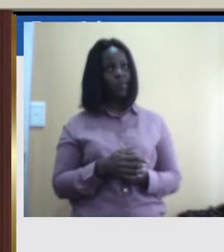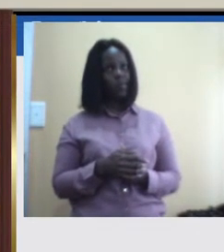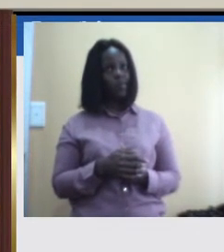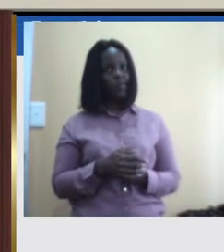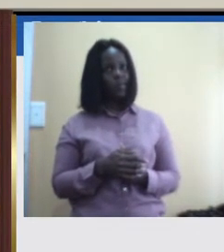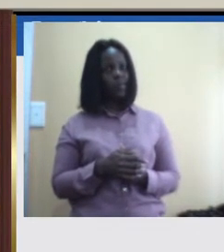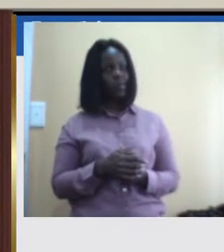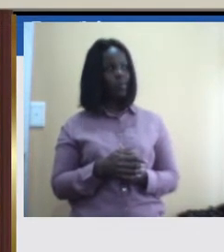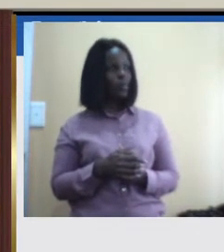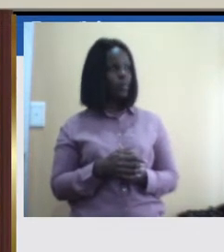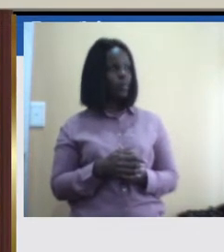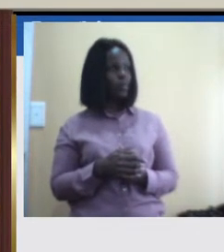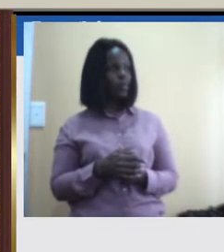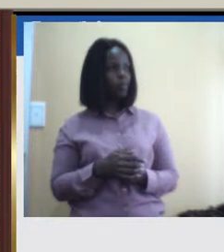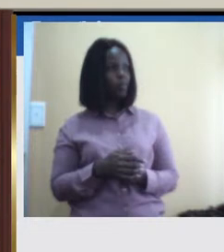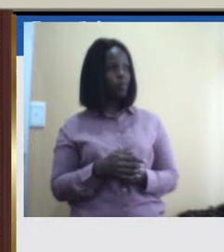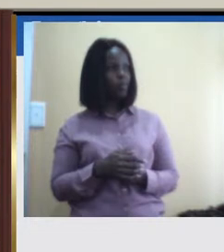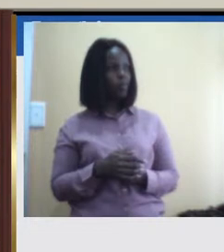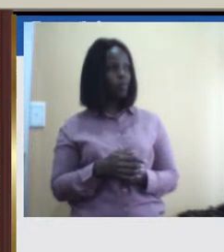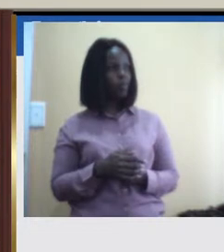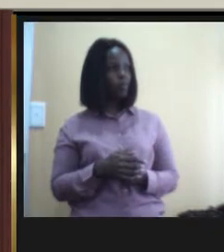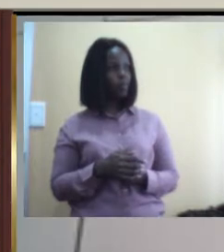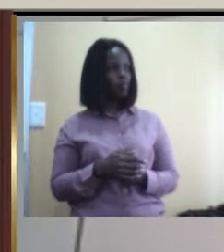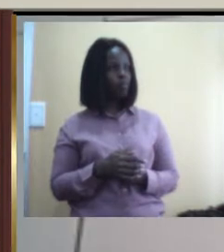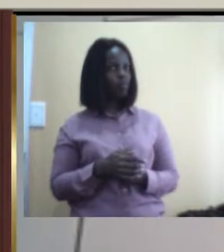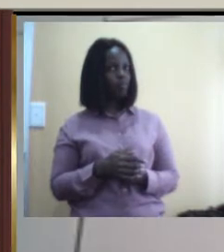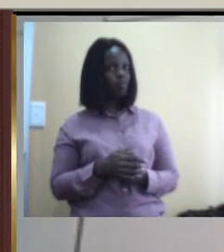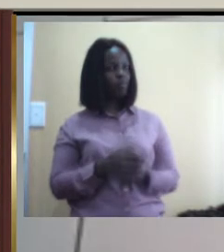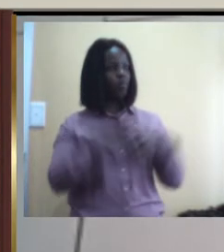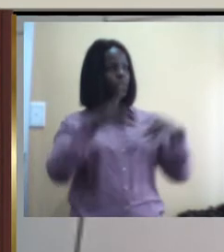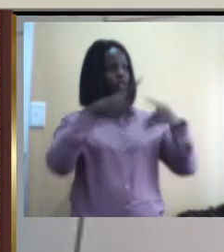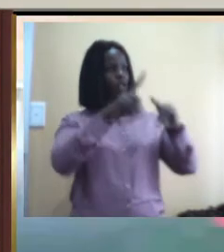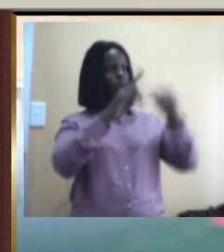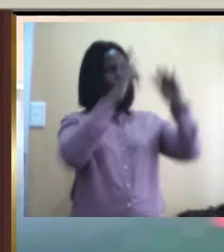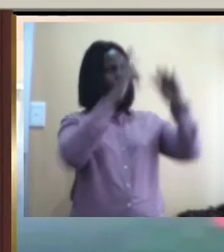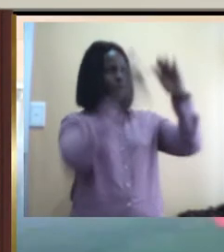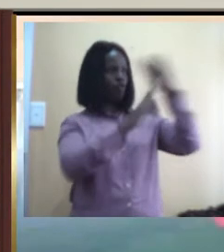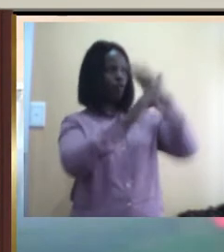Thank you. Thank you, Honorable Chair,